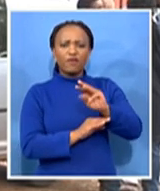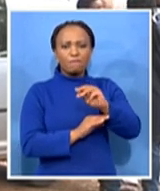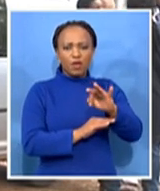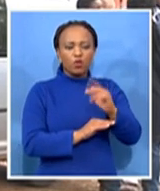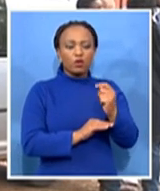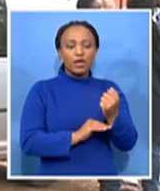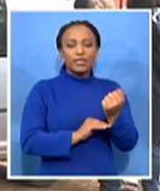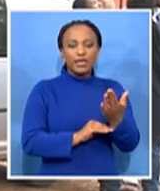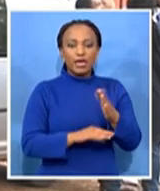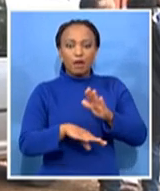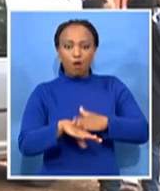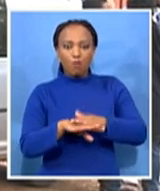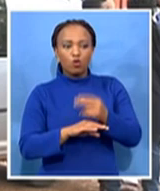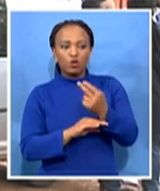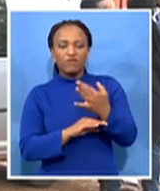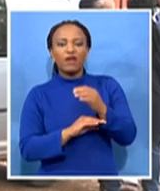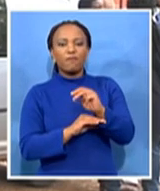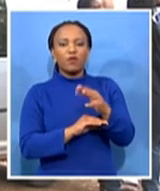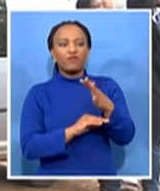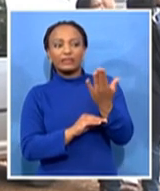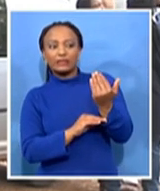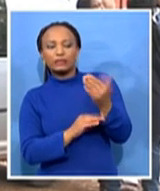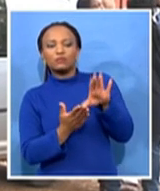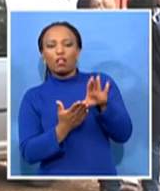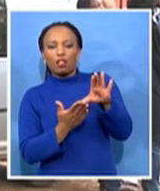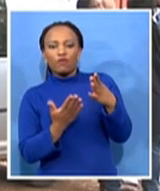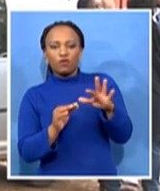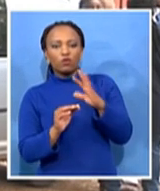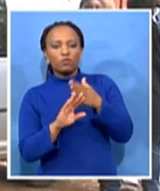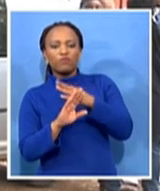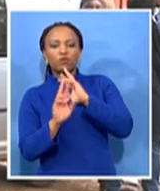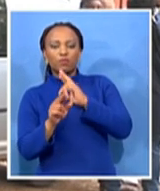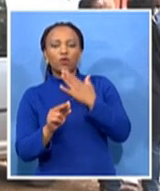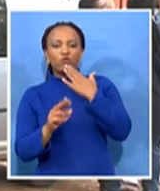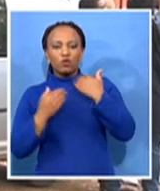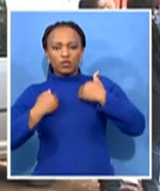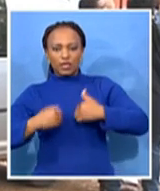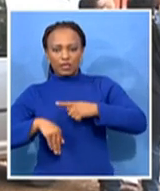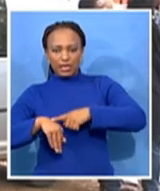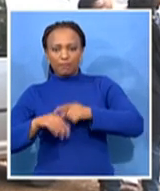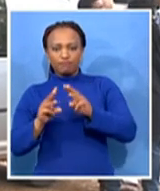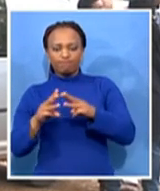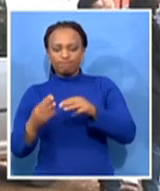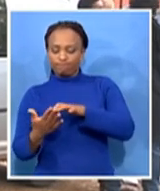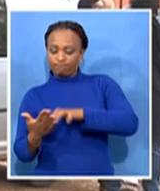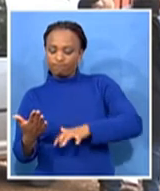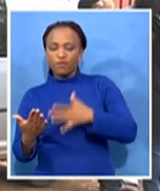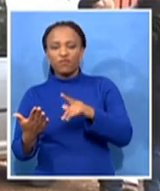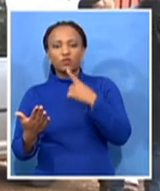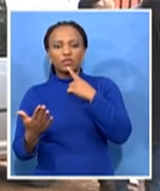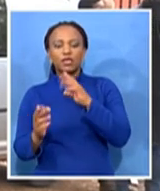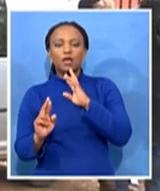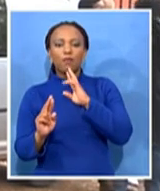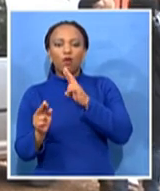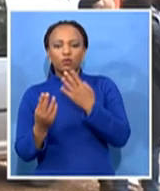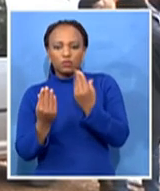reports from the Sunday Times, for example, where they did report on those figures that the tender he was